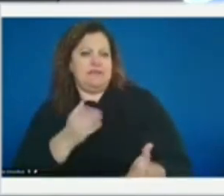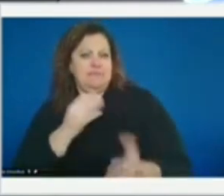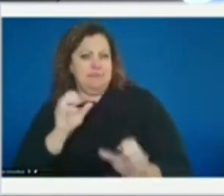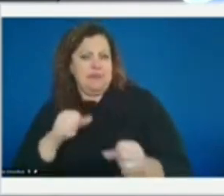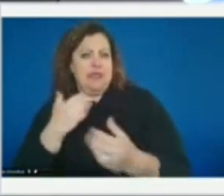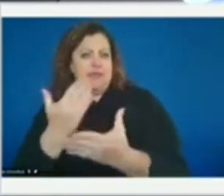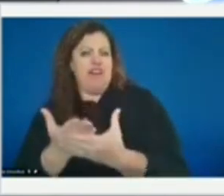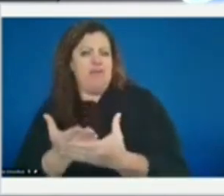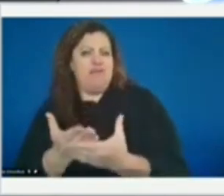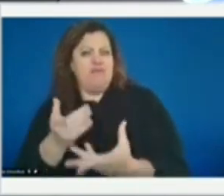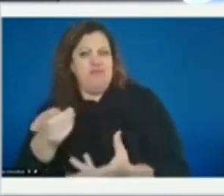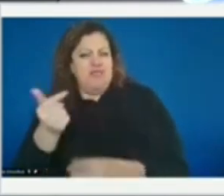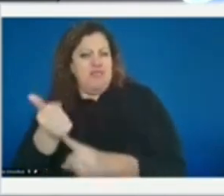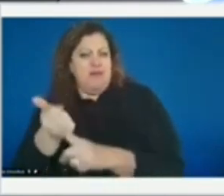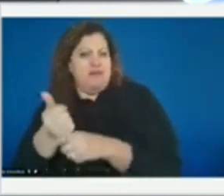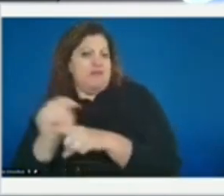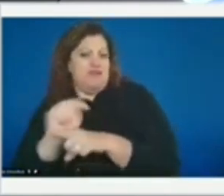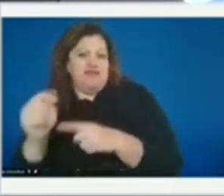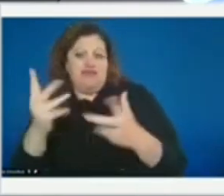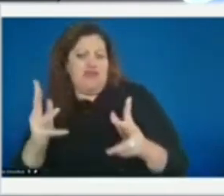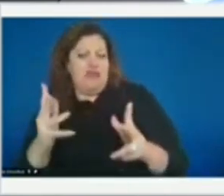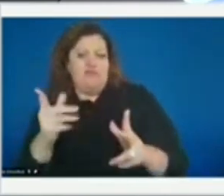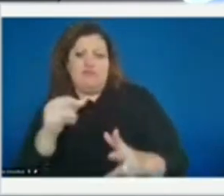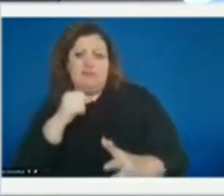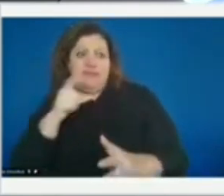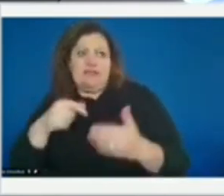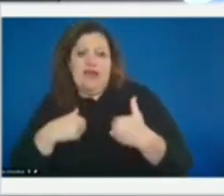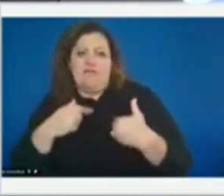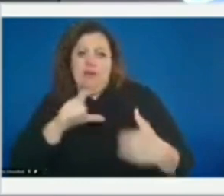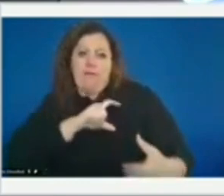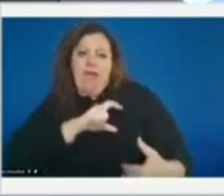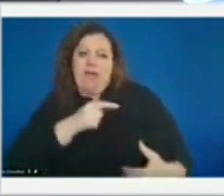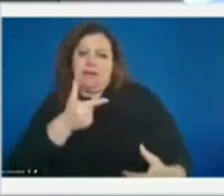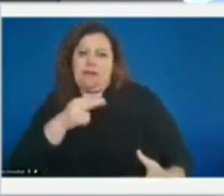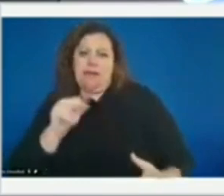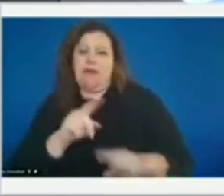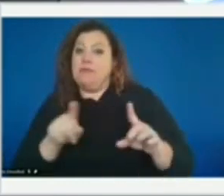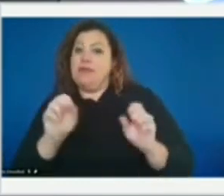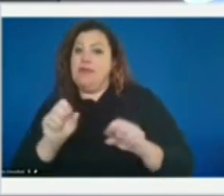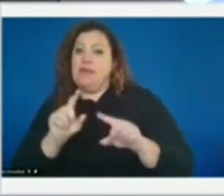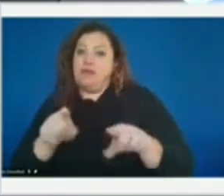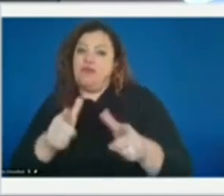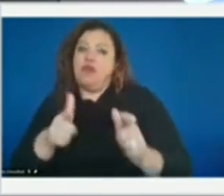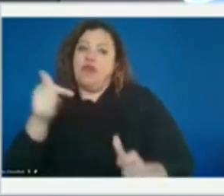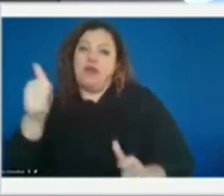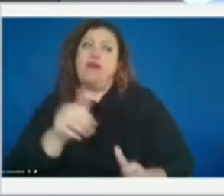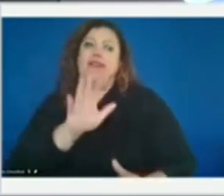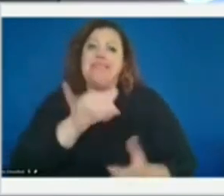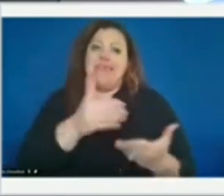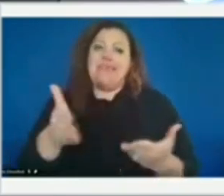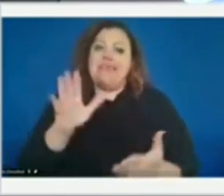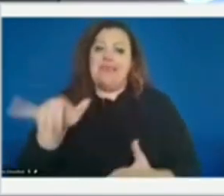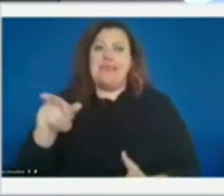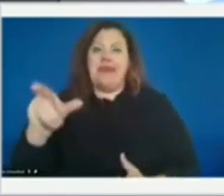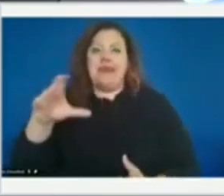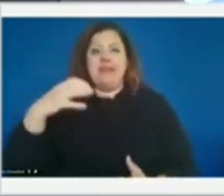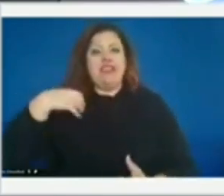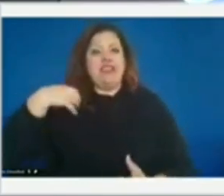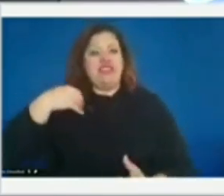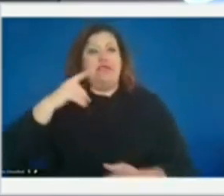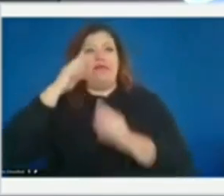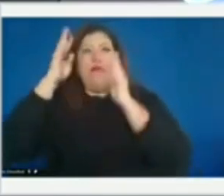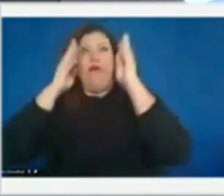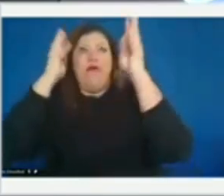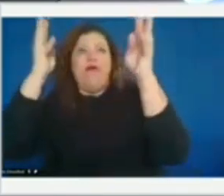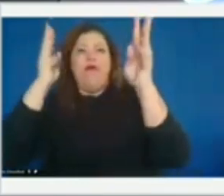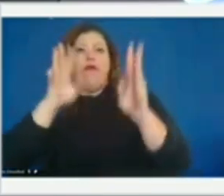do the same thing. These are the innovative strategies that the chief talks about. These are the things that drive what we're seeing